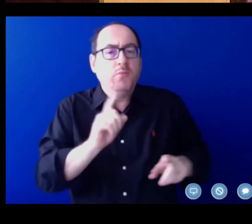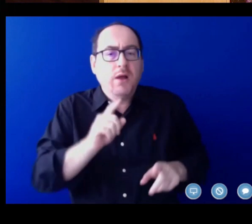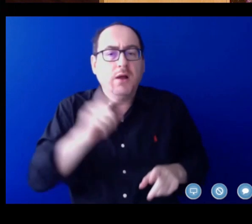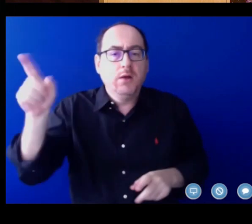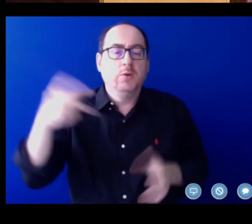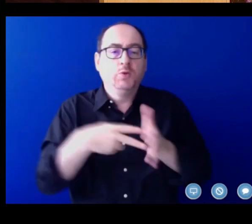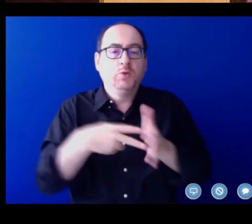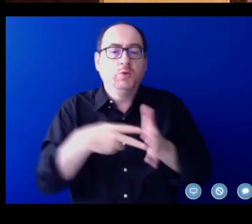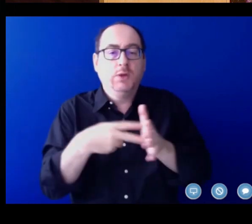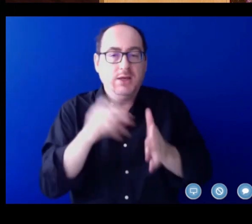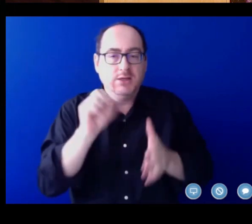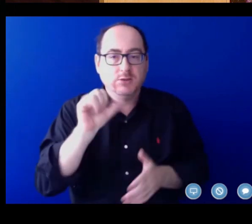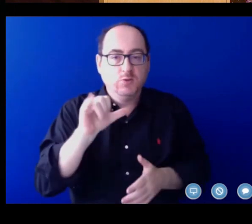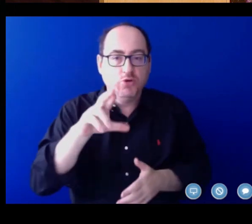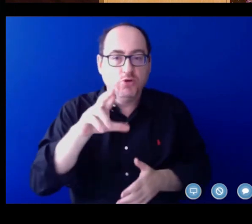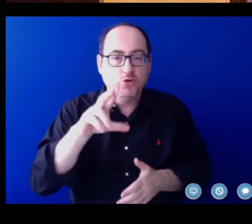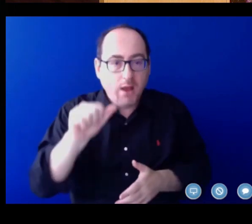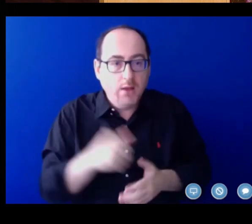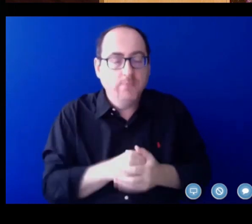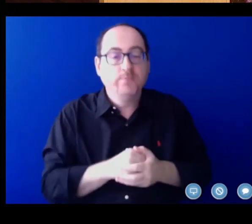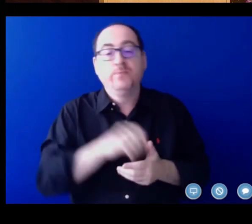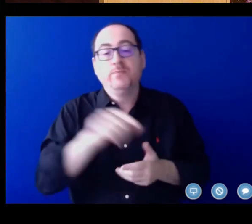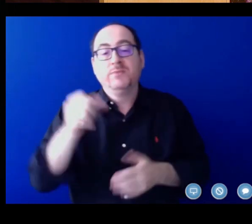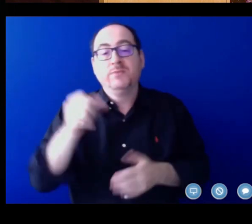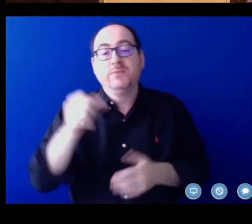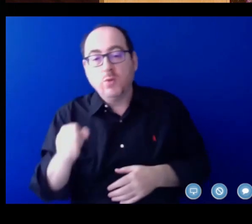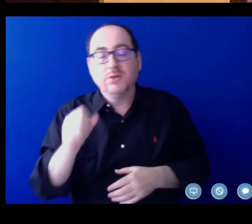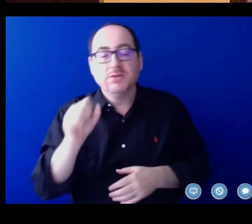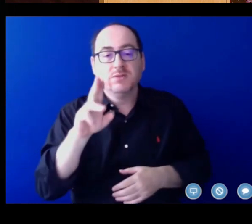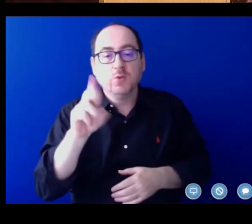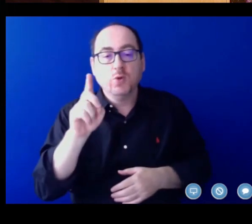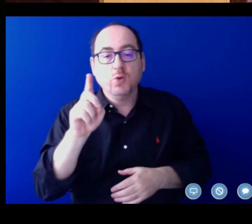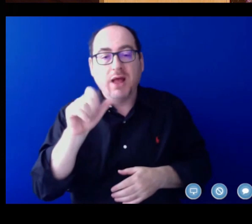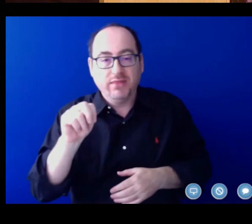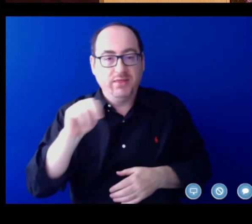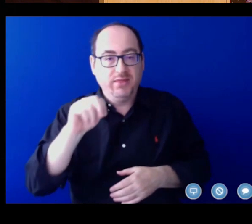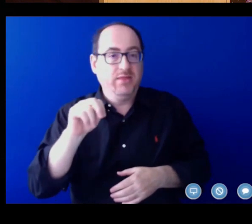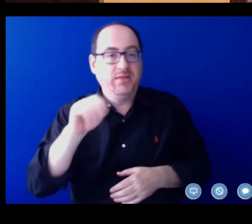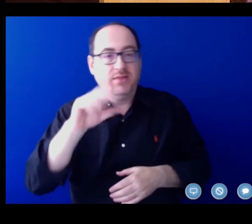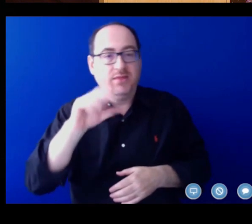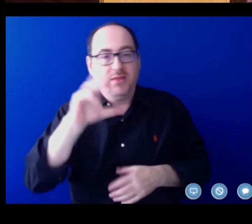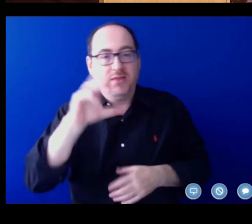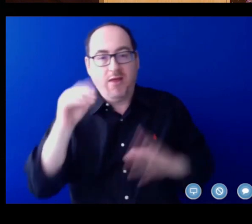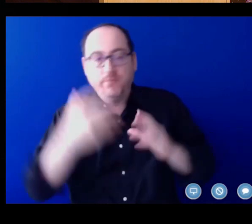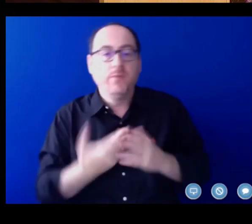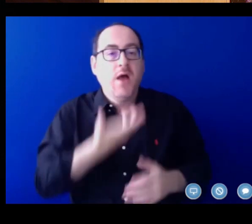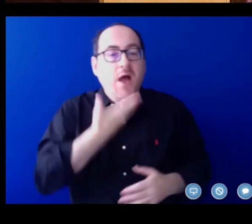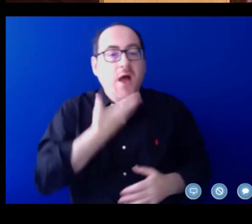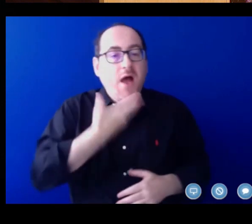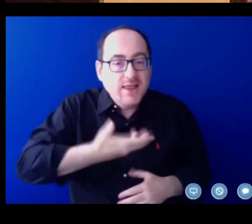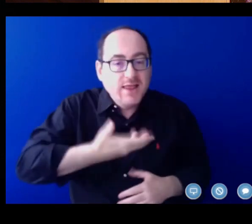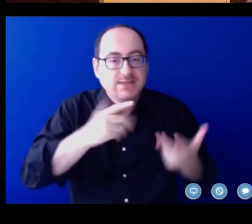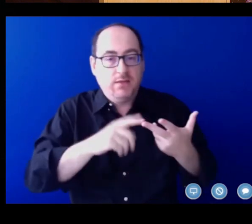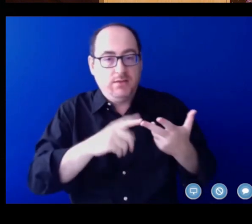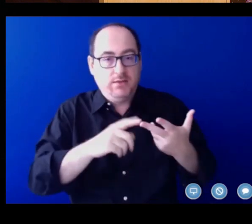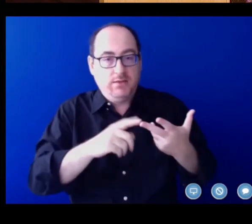been experiencing war and conflict for many years, and in the case of South Sudan and Afghanistan, for generations. It's really important, I think, to